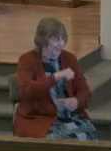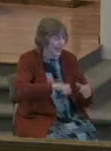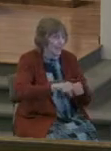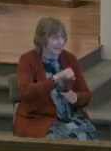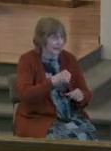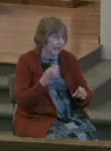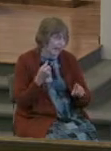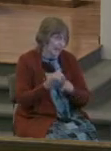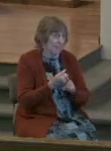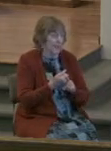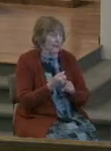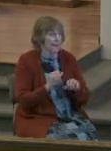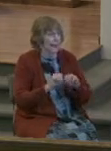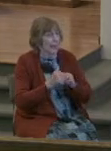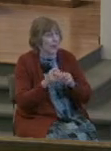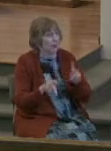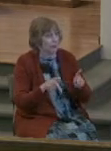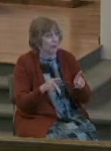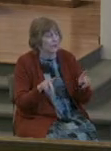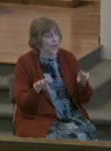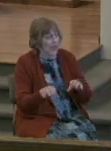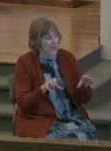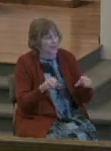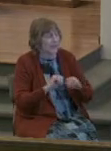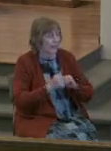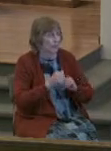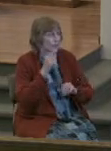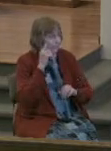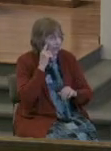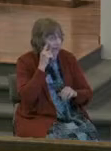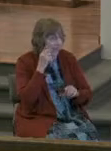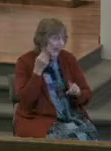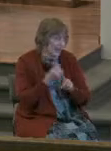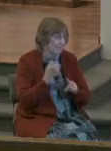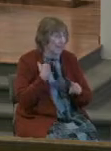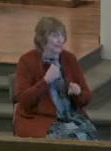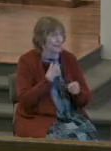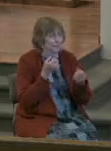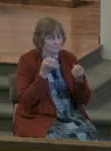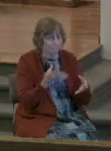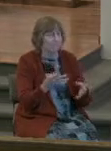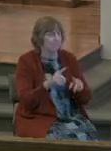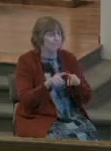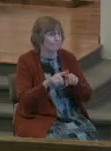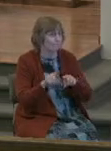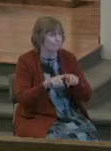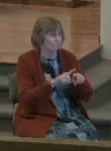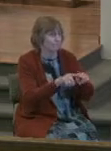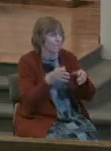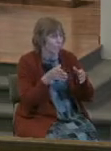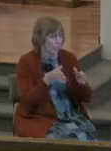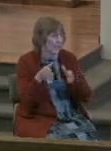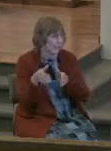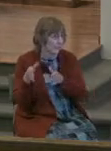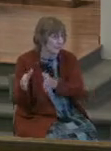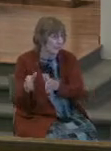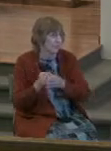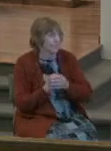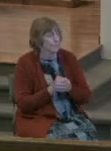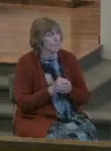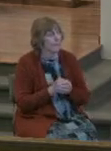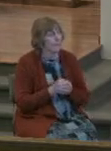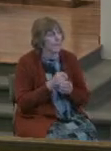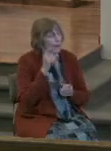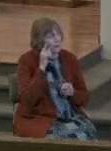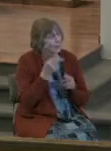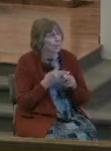It's impacted the way people act and the way people think. It's impacted us in several, many different ways. And when we